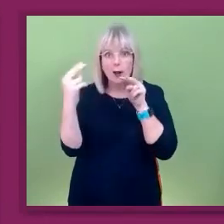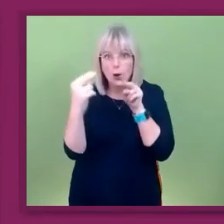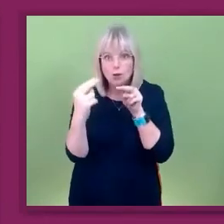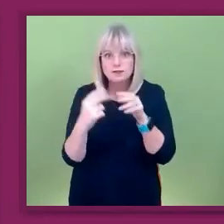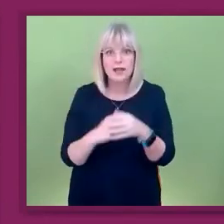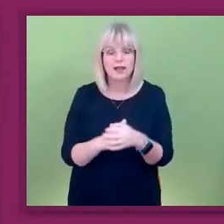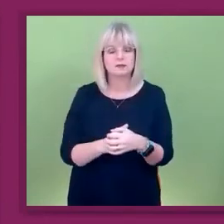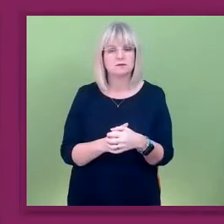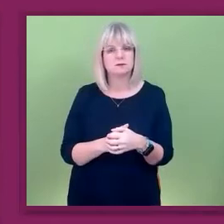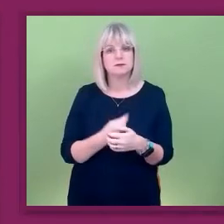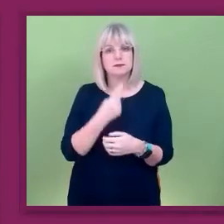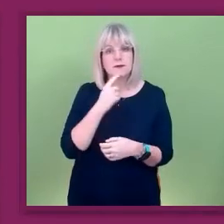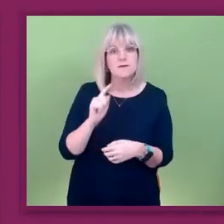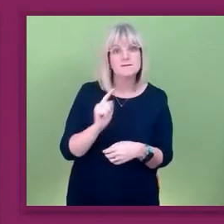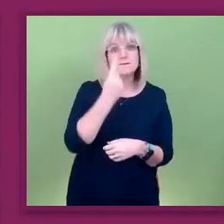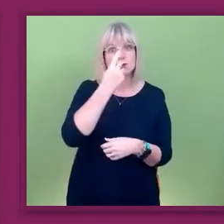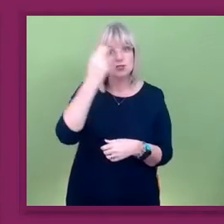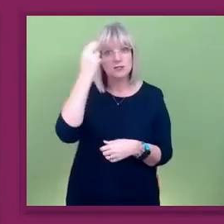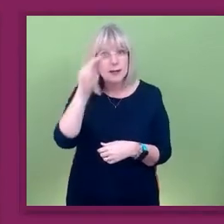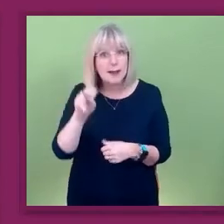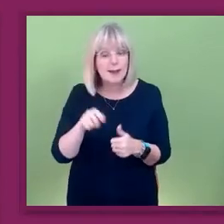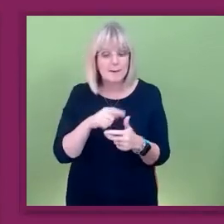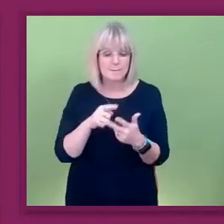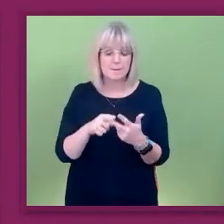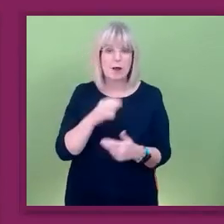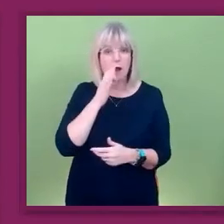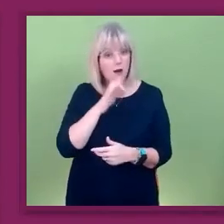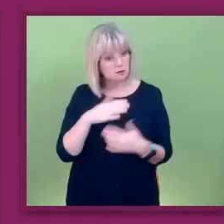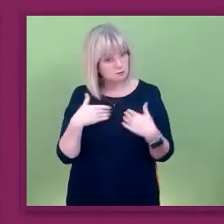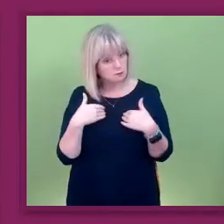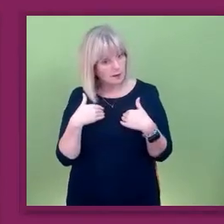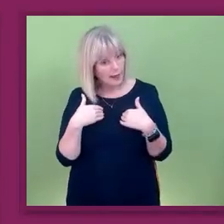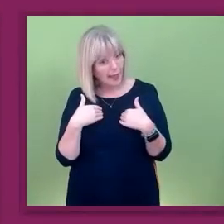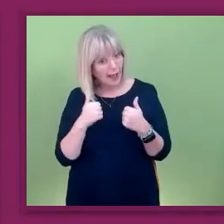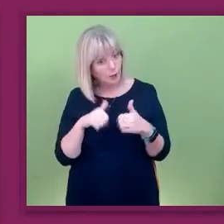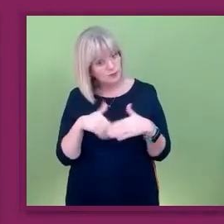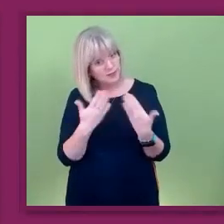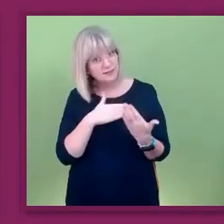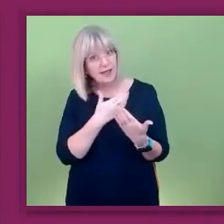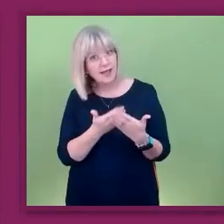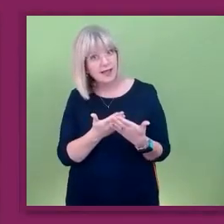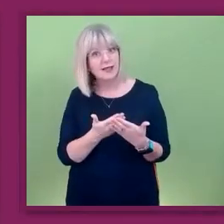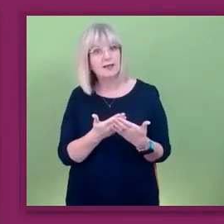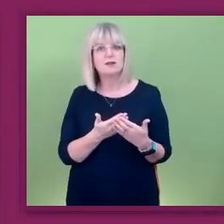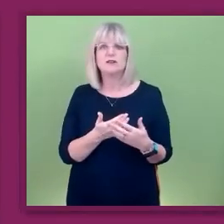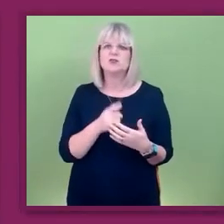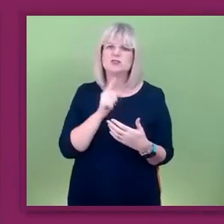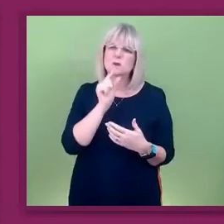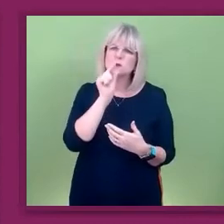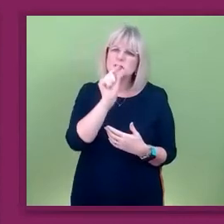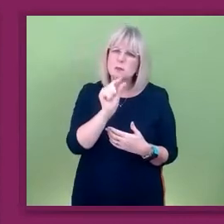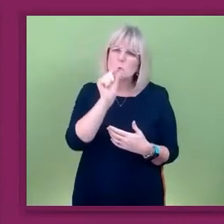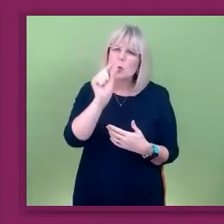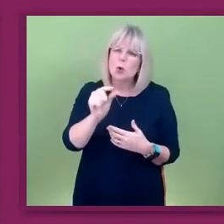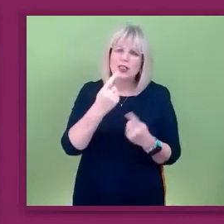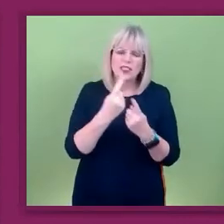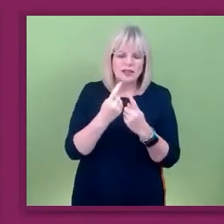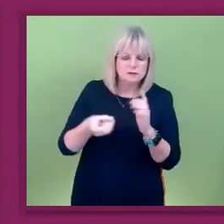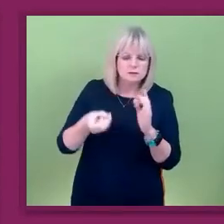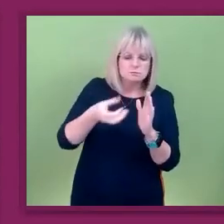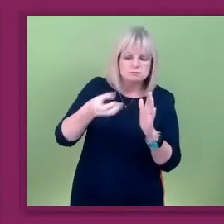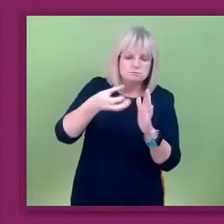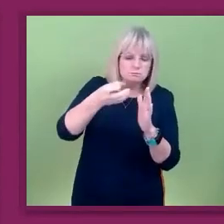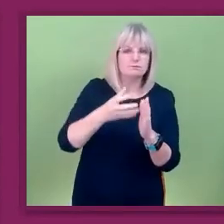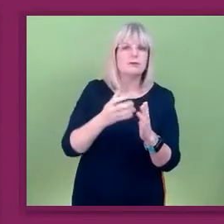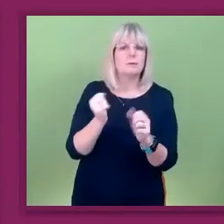how was their day? Little simple things like that goes a long way to make our experiences accessing maternity care so much better. And of